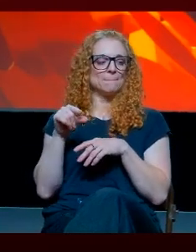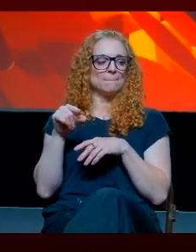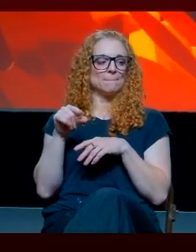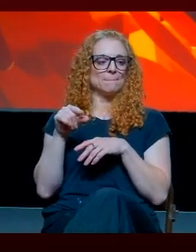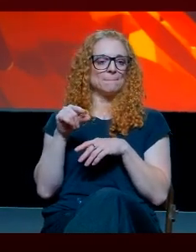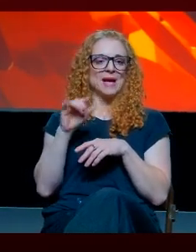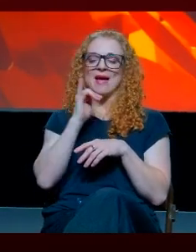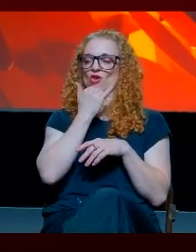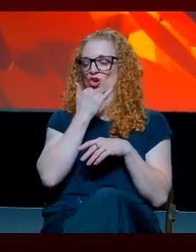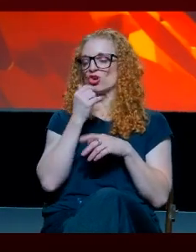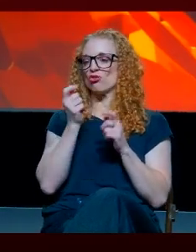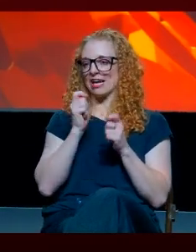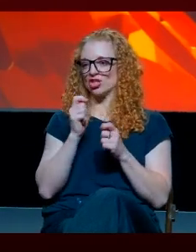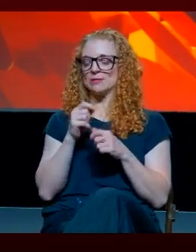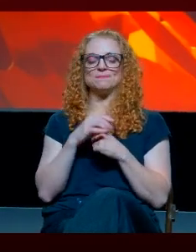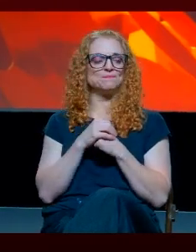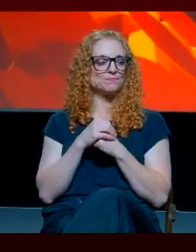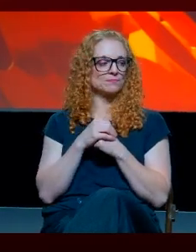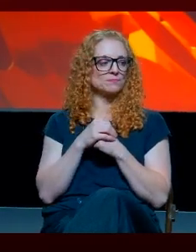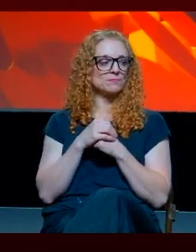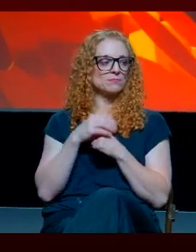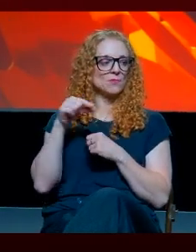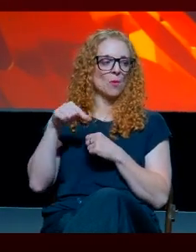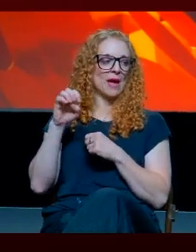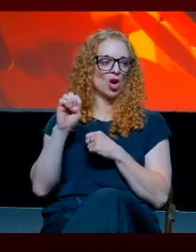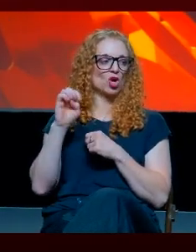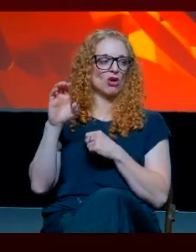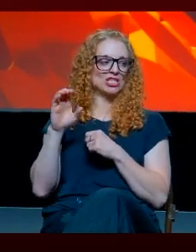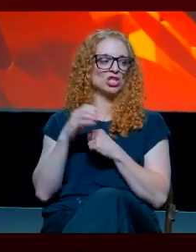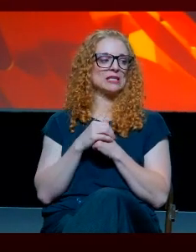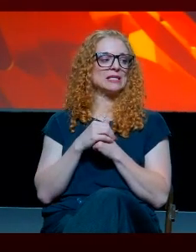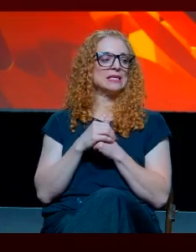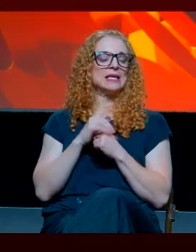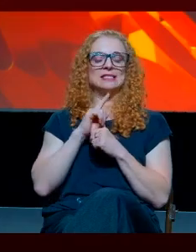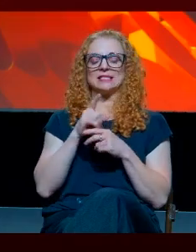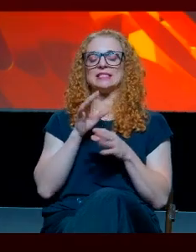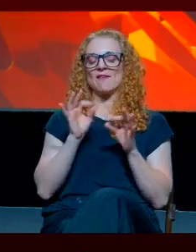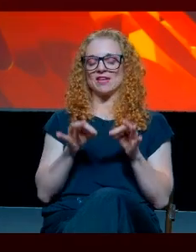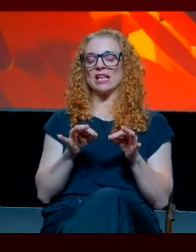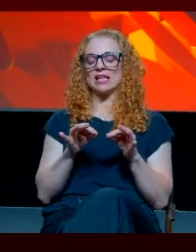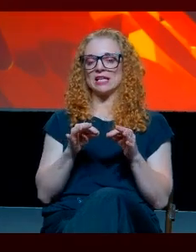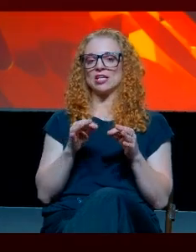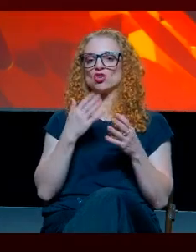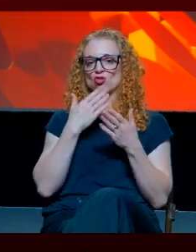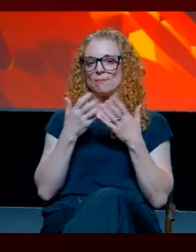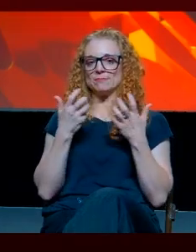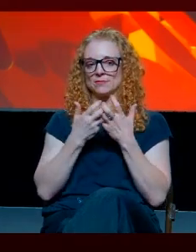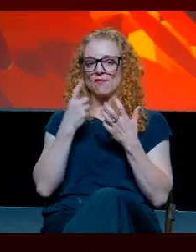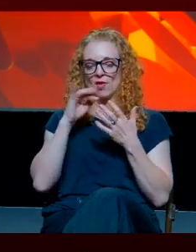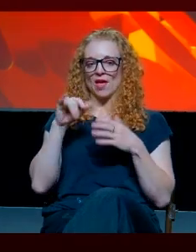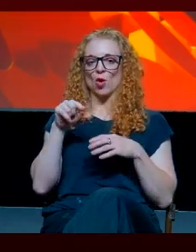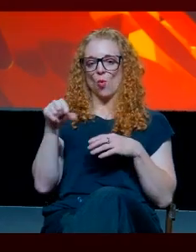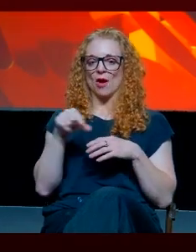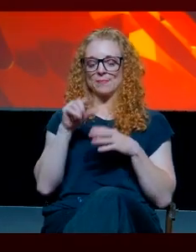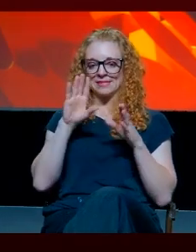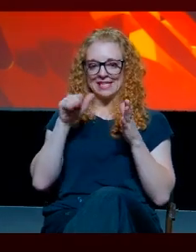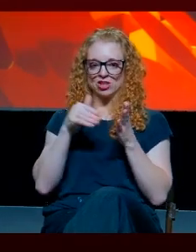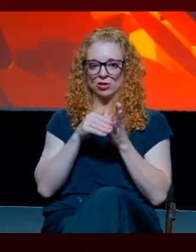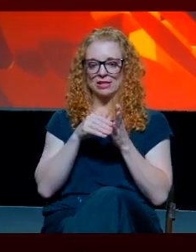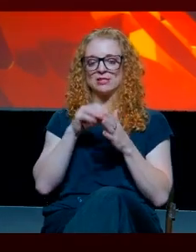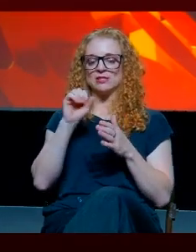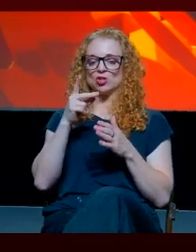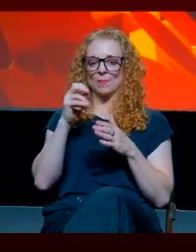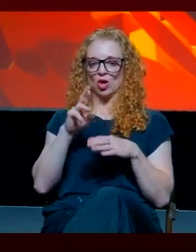quantum error correction that is definitely suited for what, let's say, the quantum-centric supercomputing